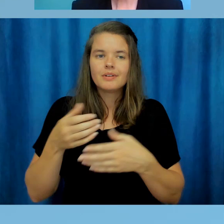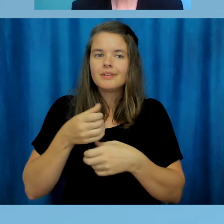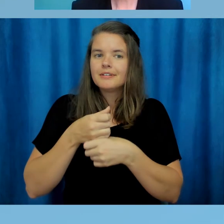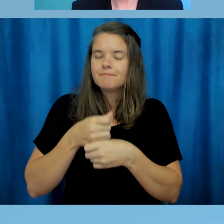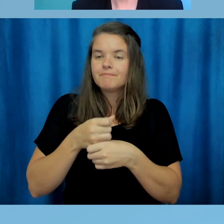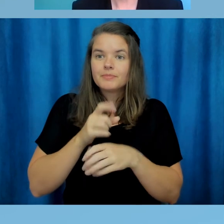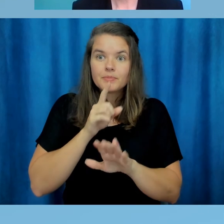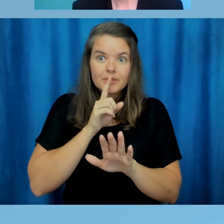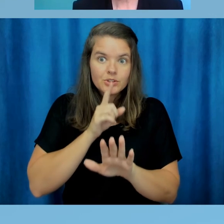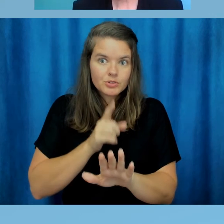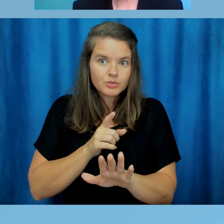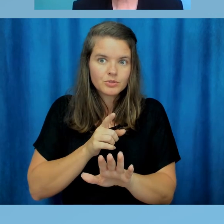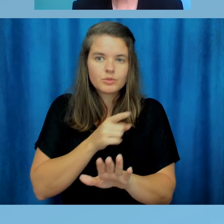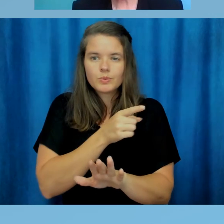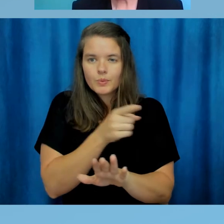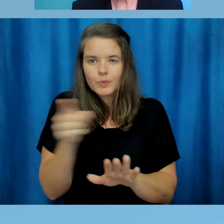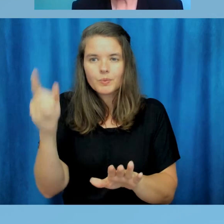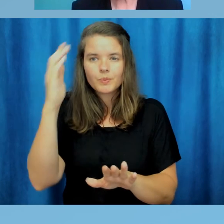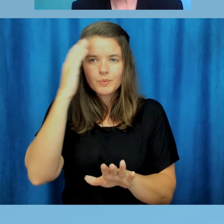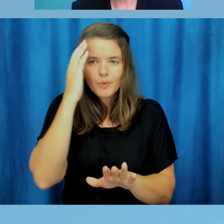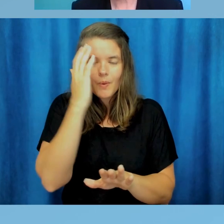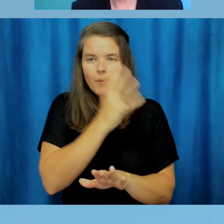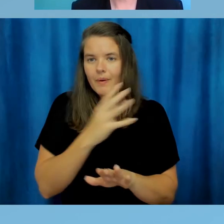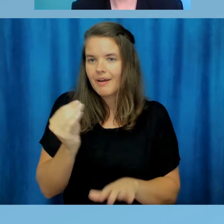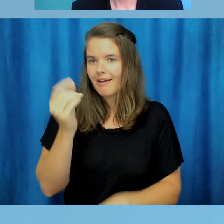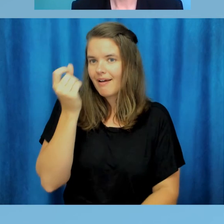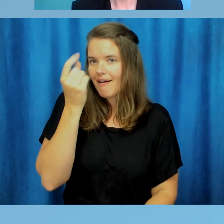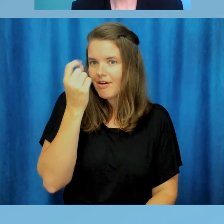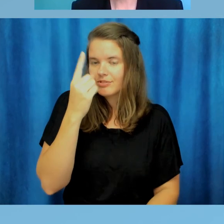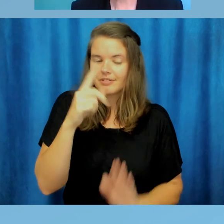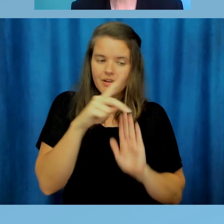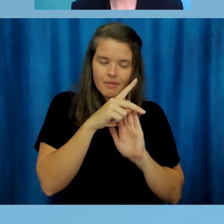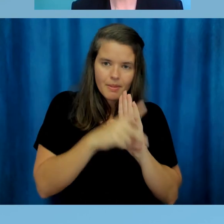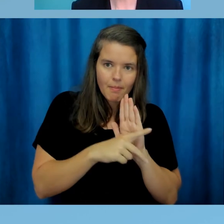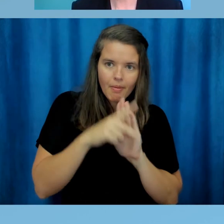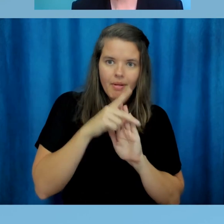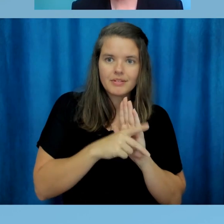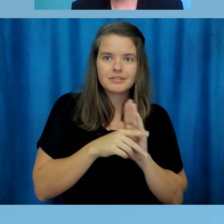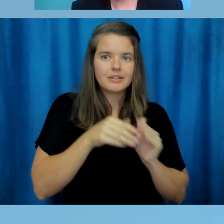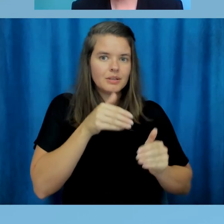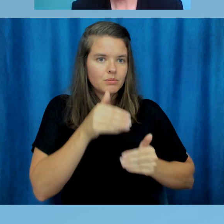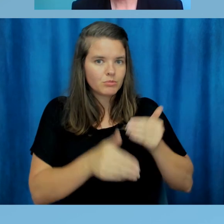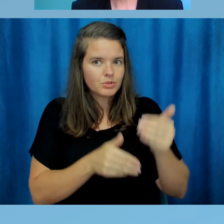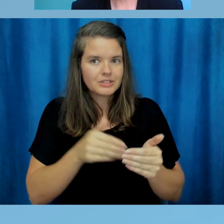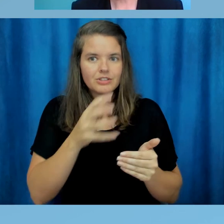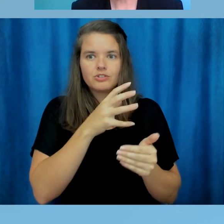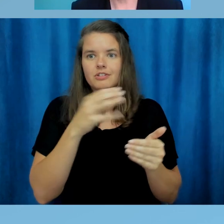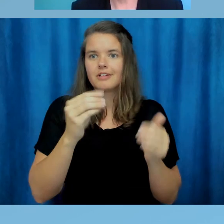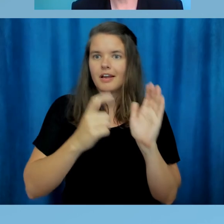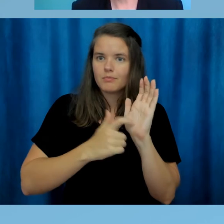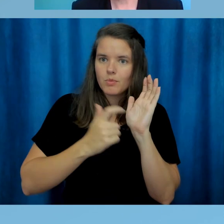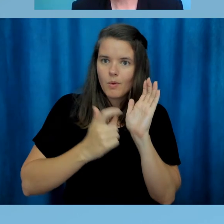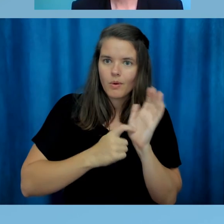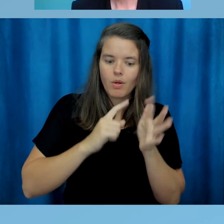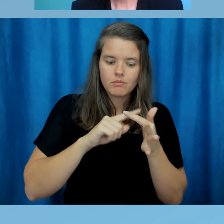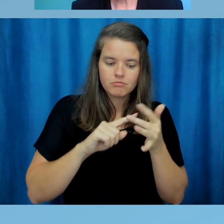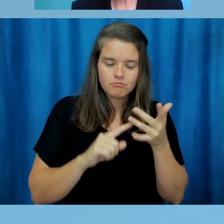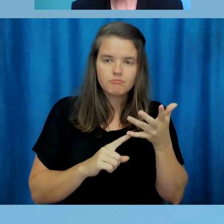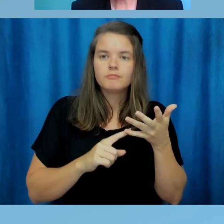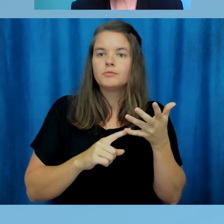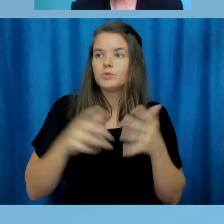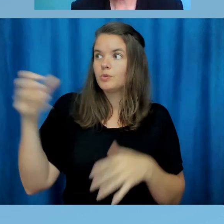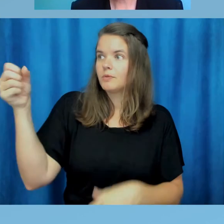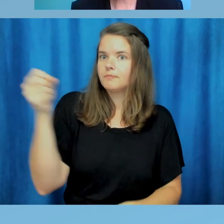to make sure that you know and understand the policies, procedures, and protocols